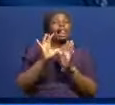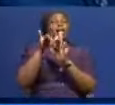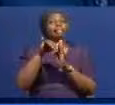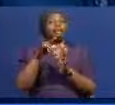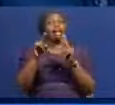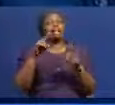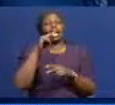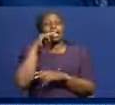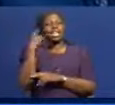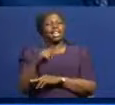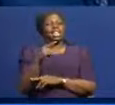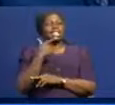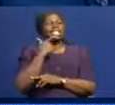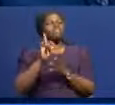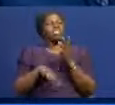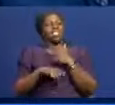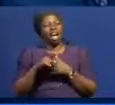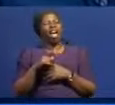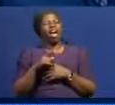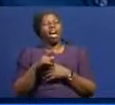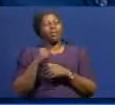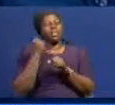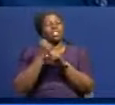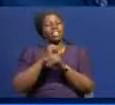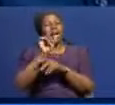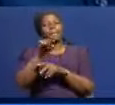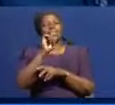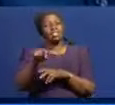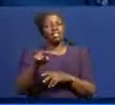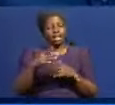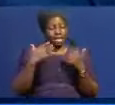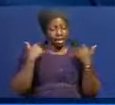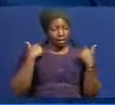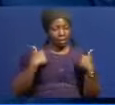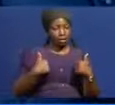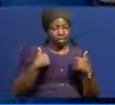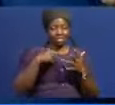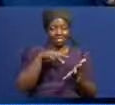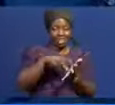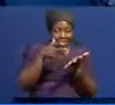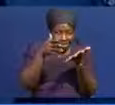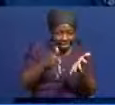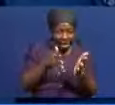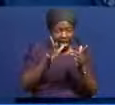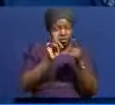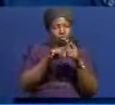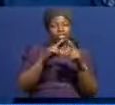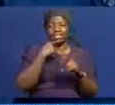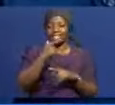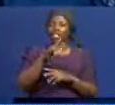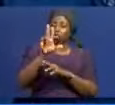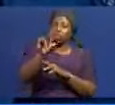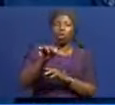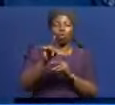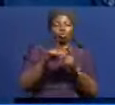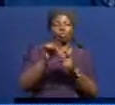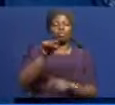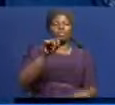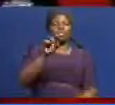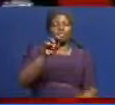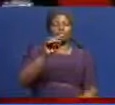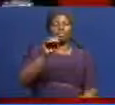saying we did a mistake. Mr. Speaker, I stand here to say no to this